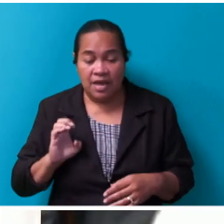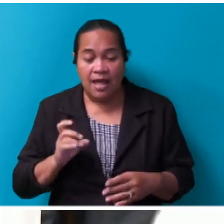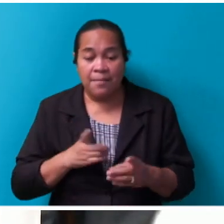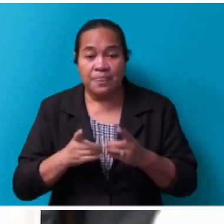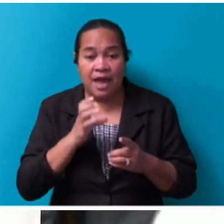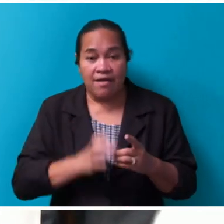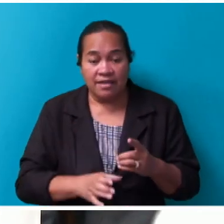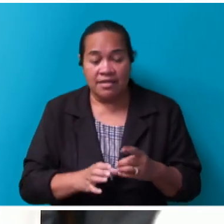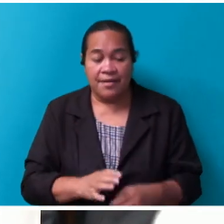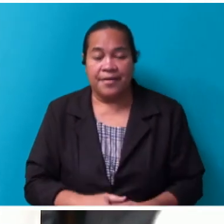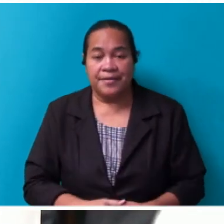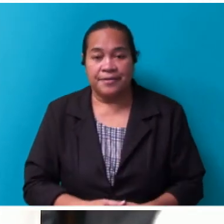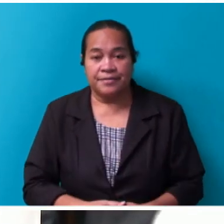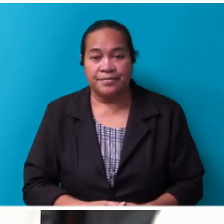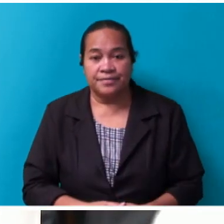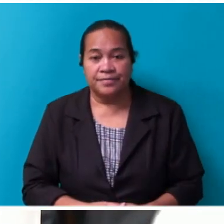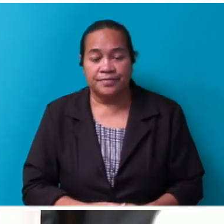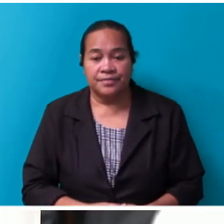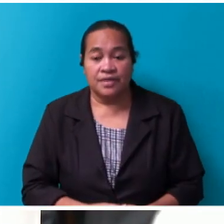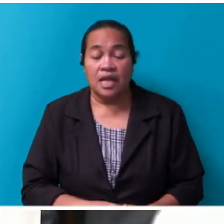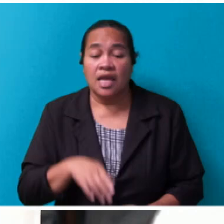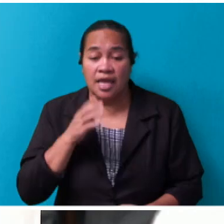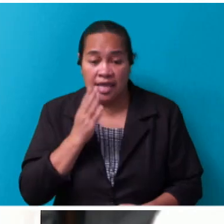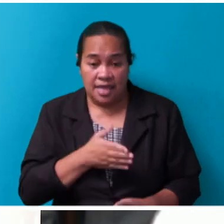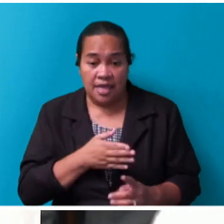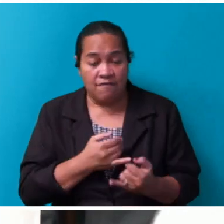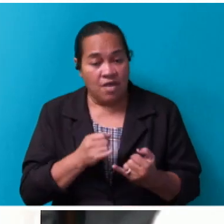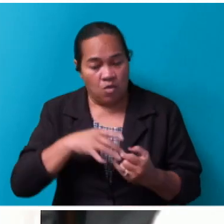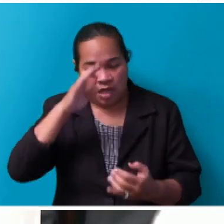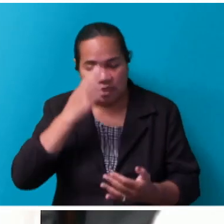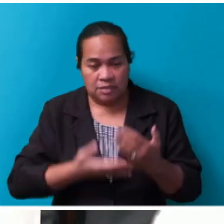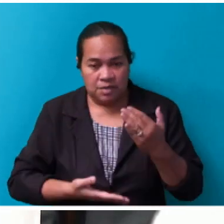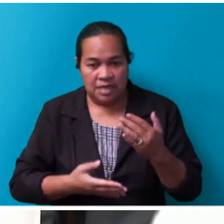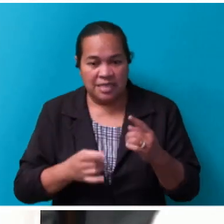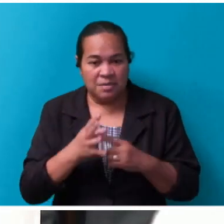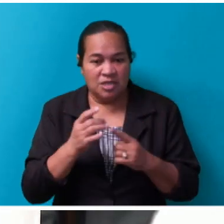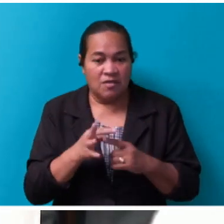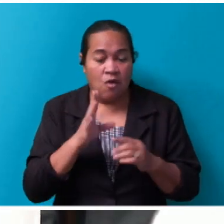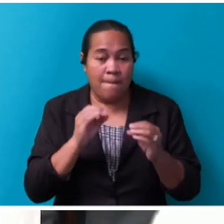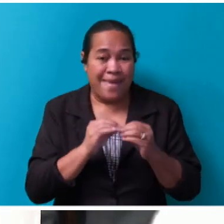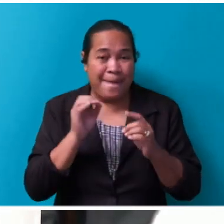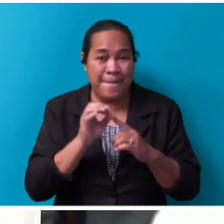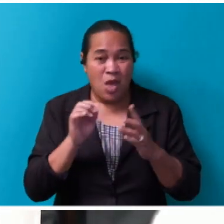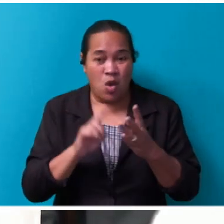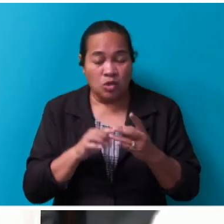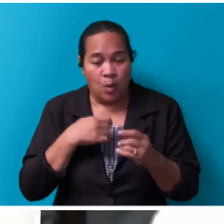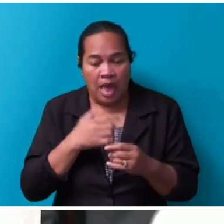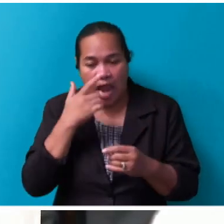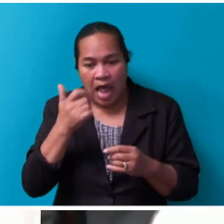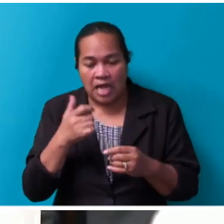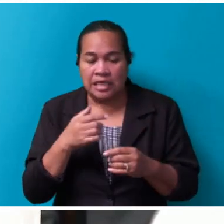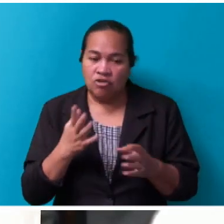Mr. Josepha Wibo, who is also very experienced in terms of BPOs. We are fortunate to have him on